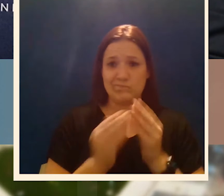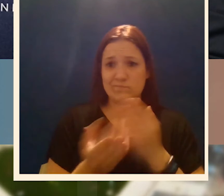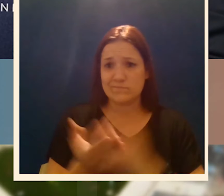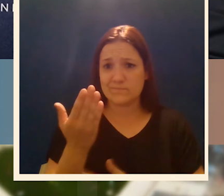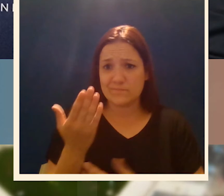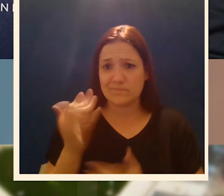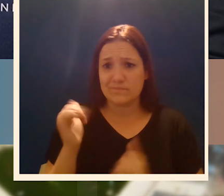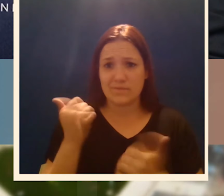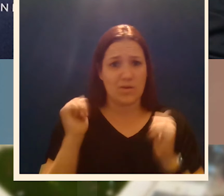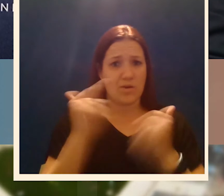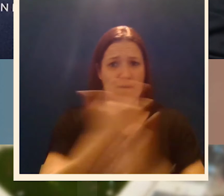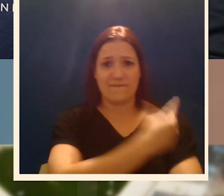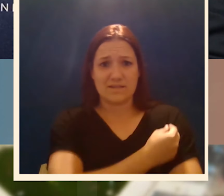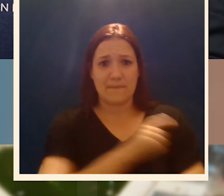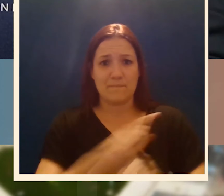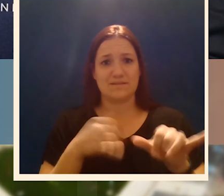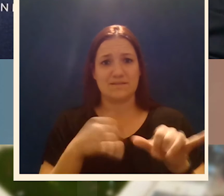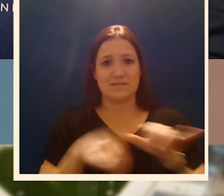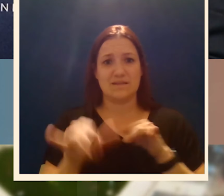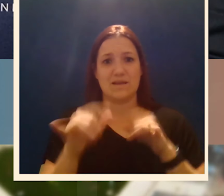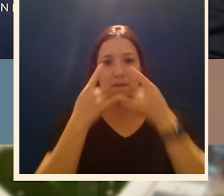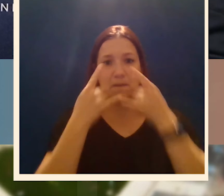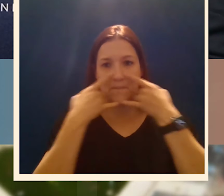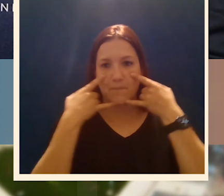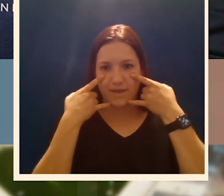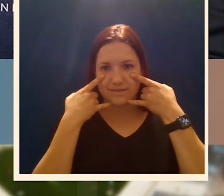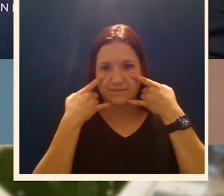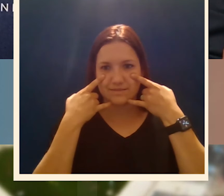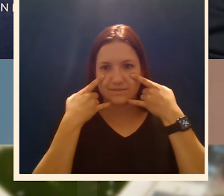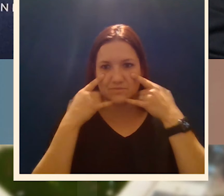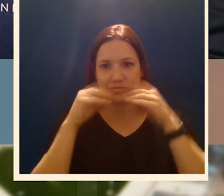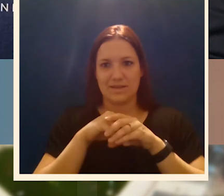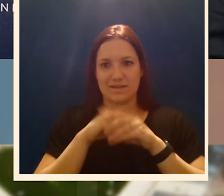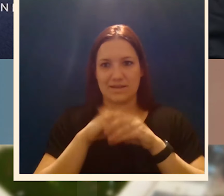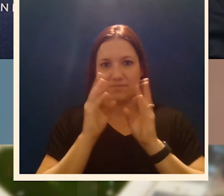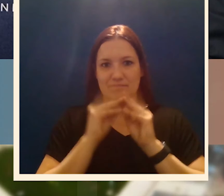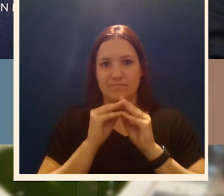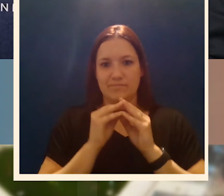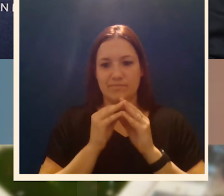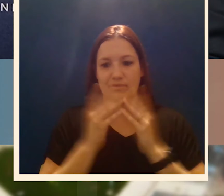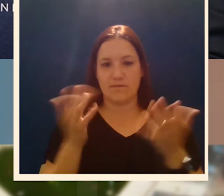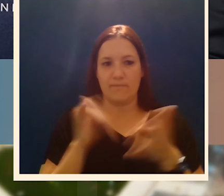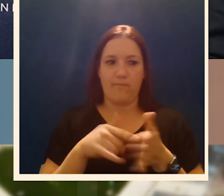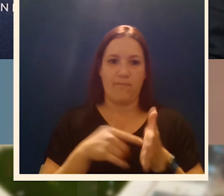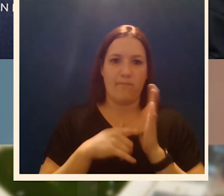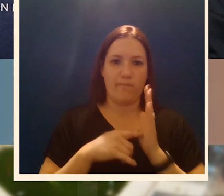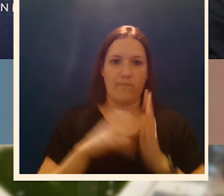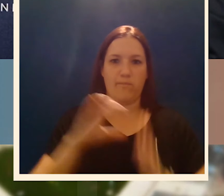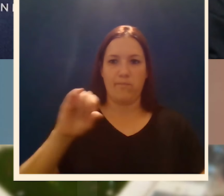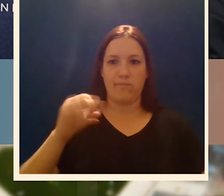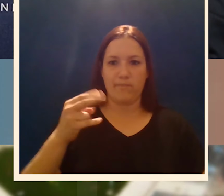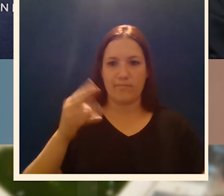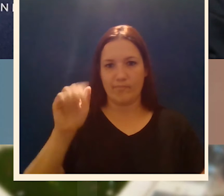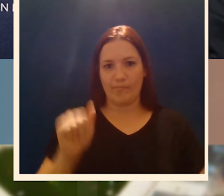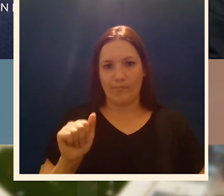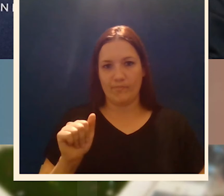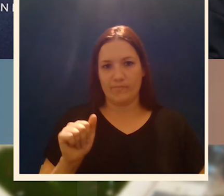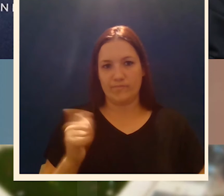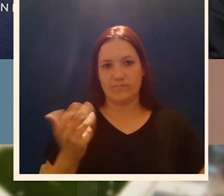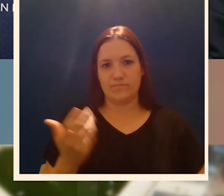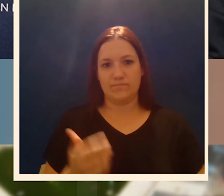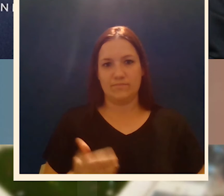because it's required by OSHA. So yeah, a bit frustrating, and I agree with the person